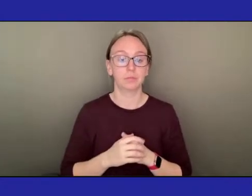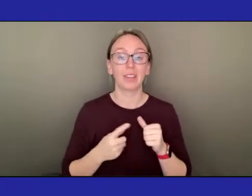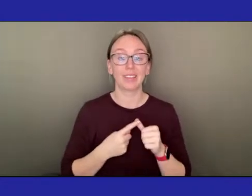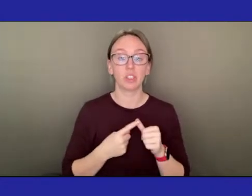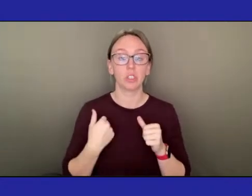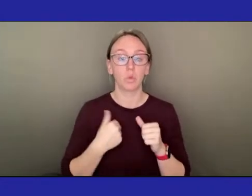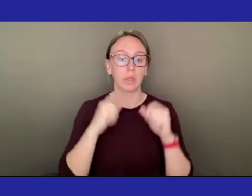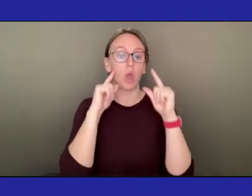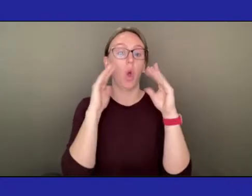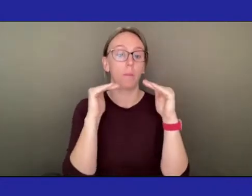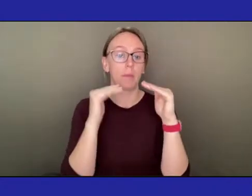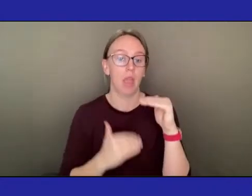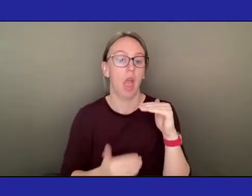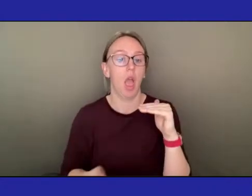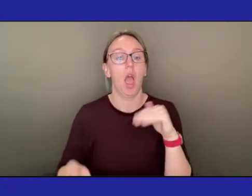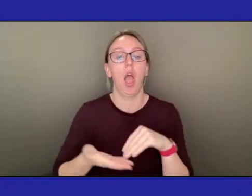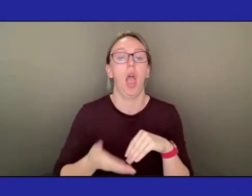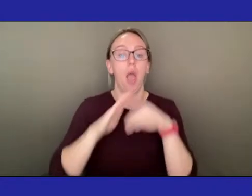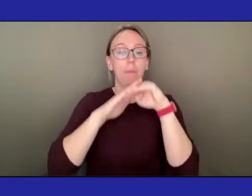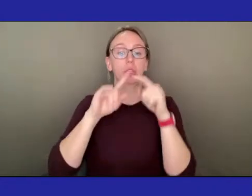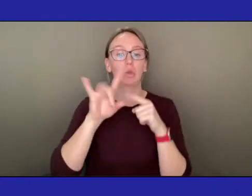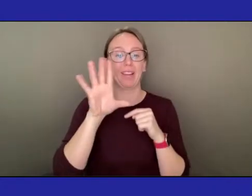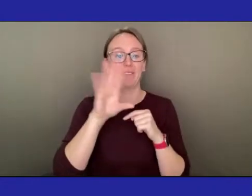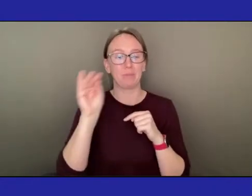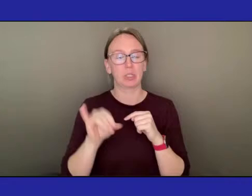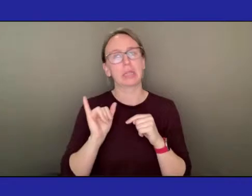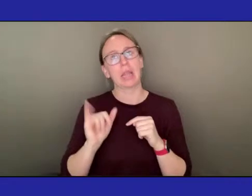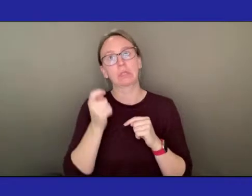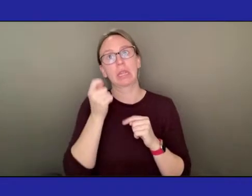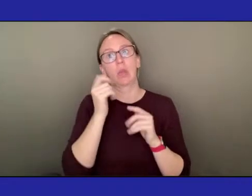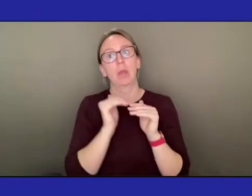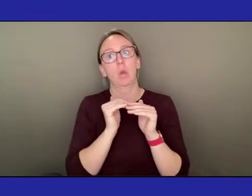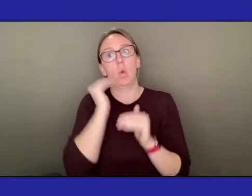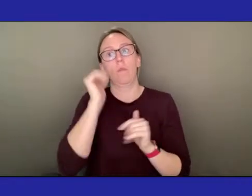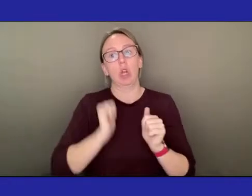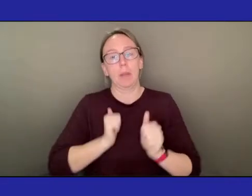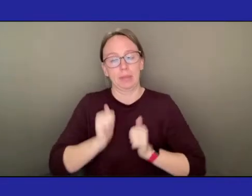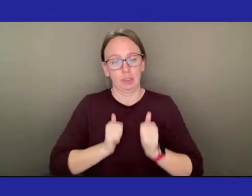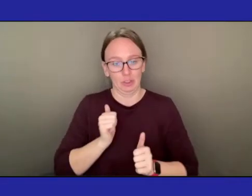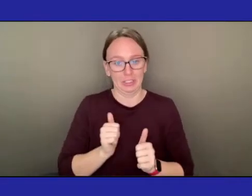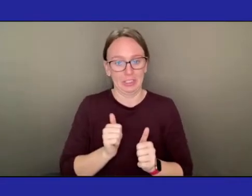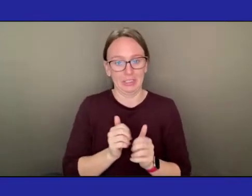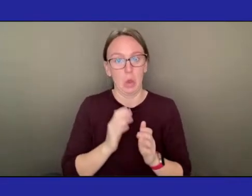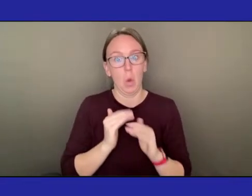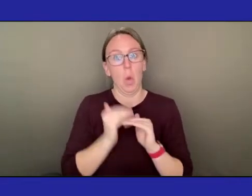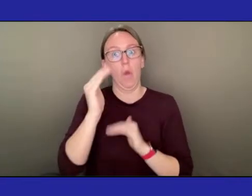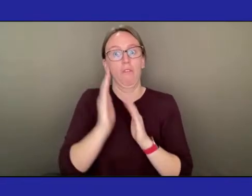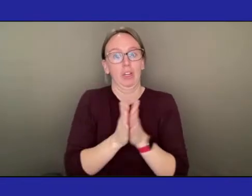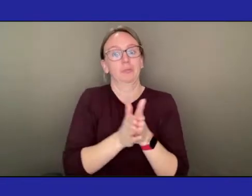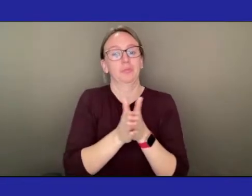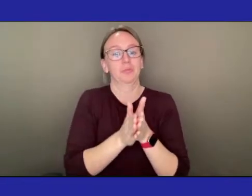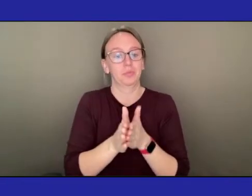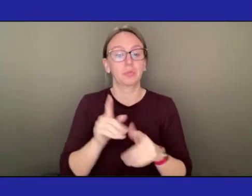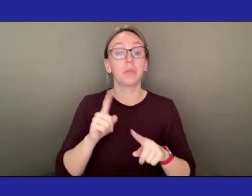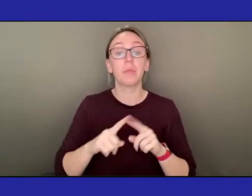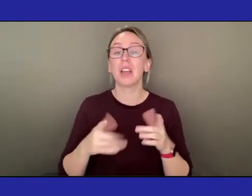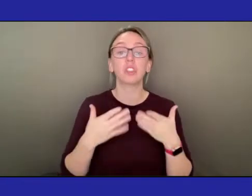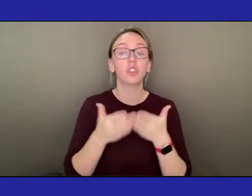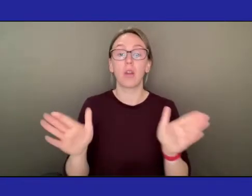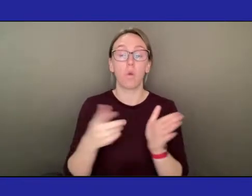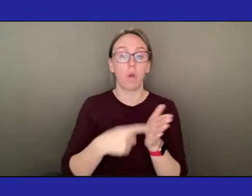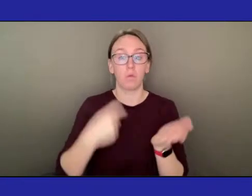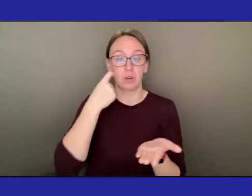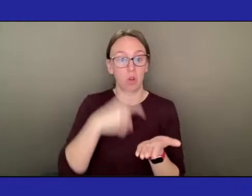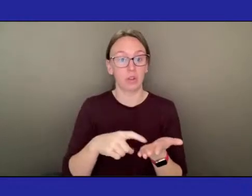up to 85%, but that was a little ambitious. So in general, what we're seeing across New York State, who is the leader really